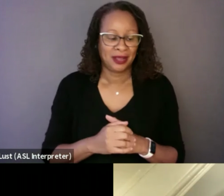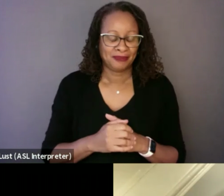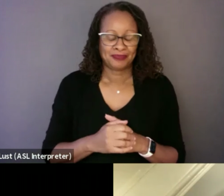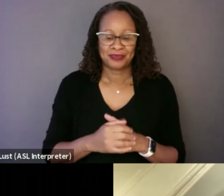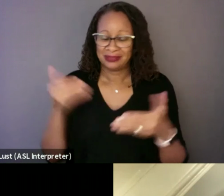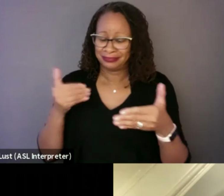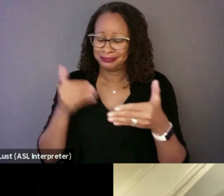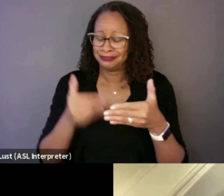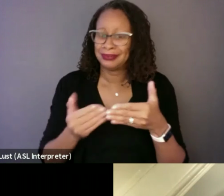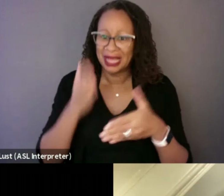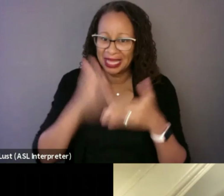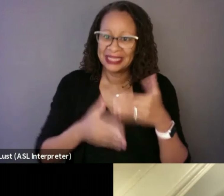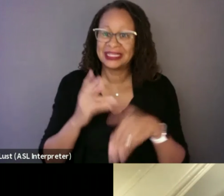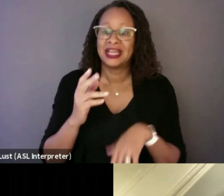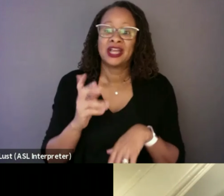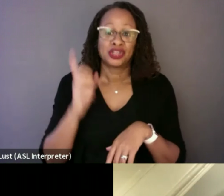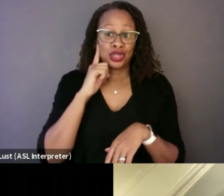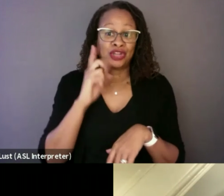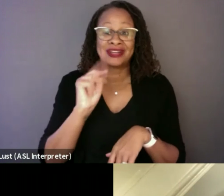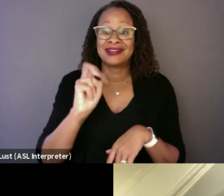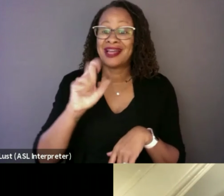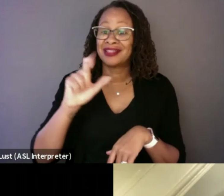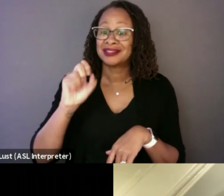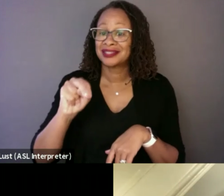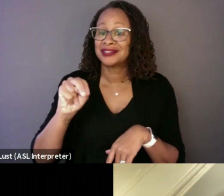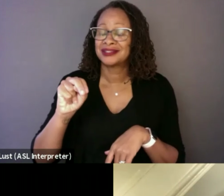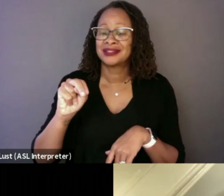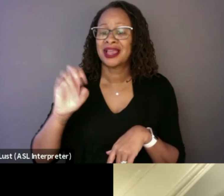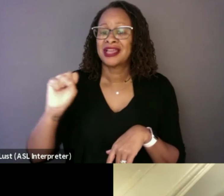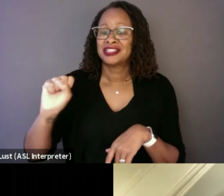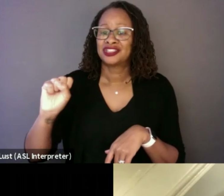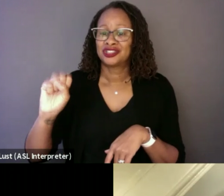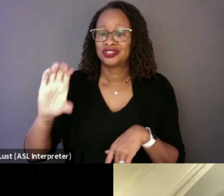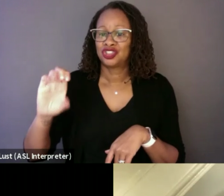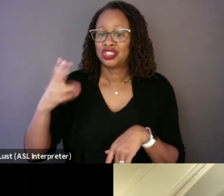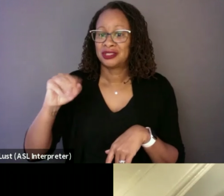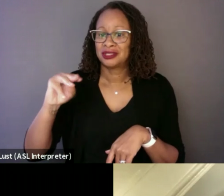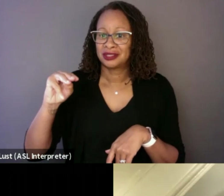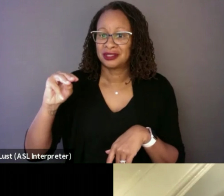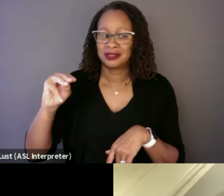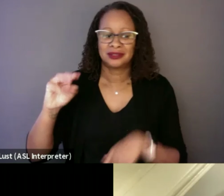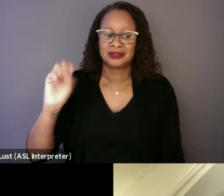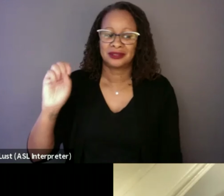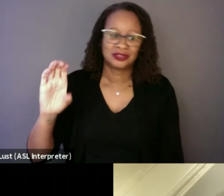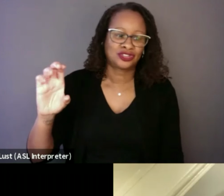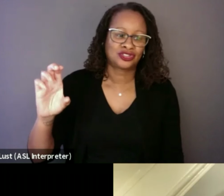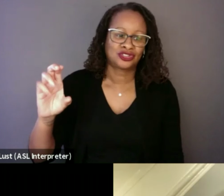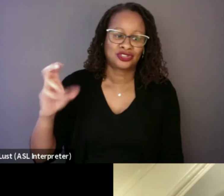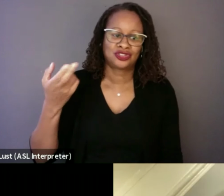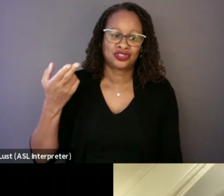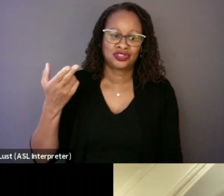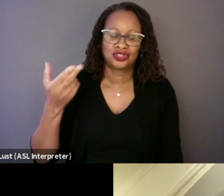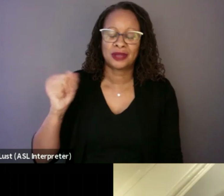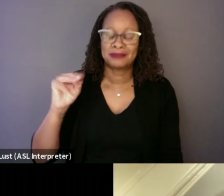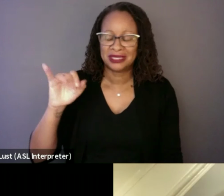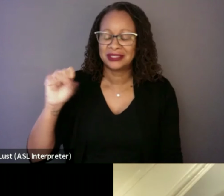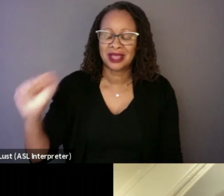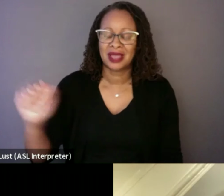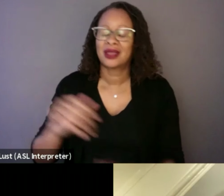Nelson still being very hopeful, and the crowd is very hopeful that he's talking to. And so I'm just wondering where you